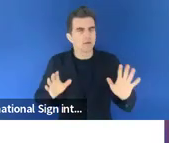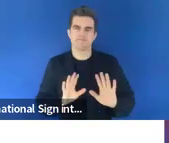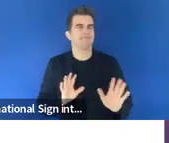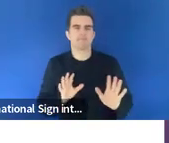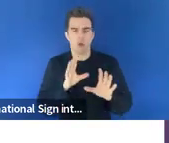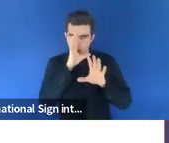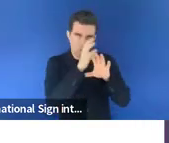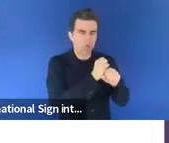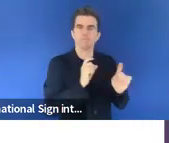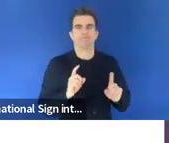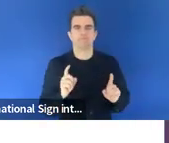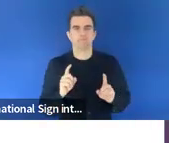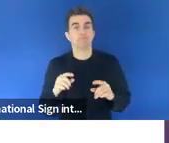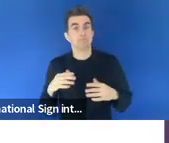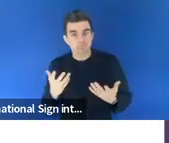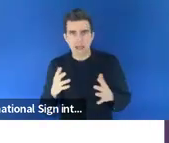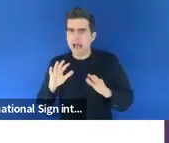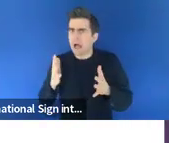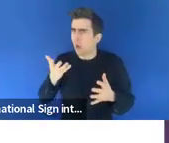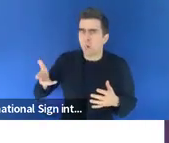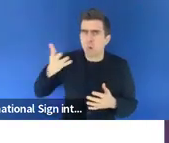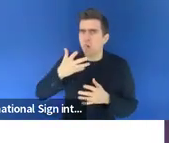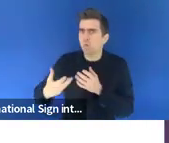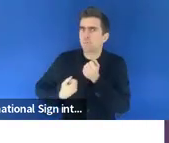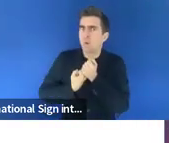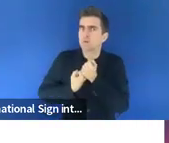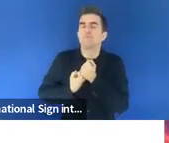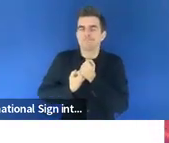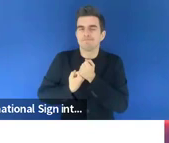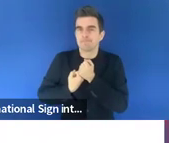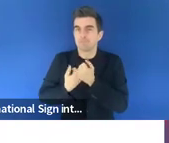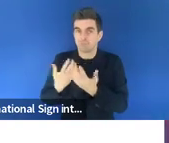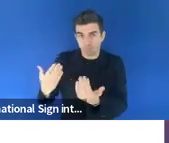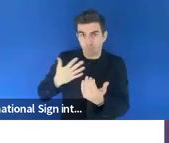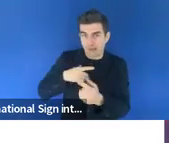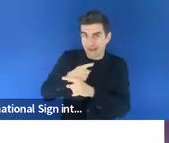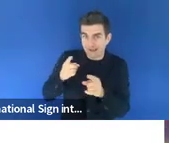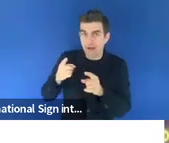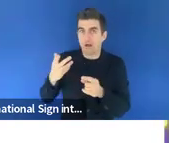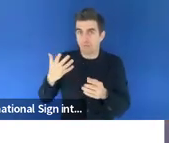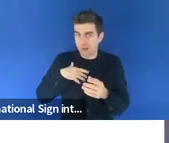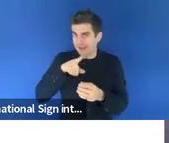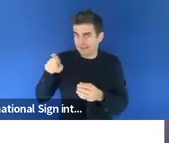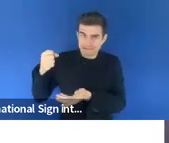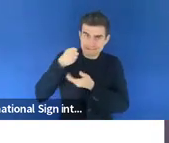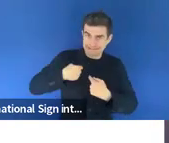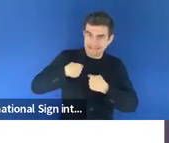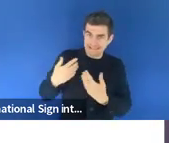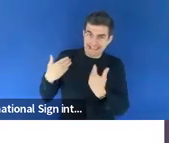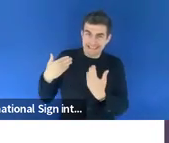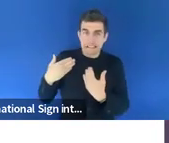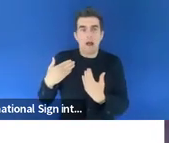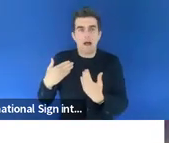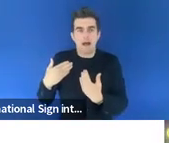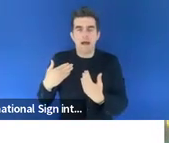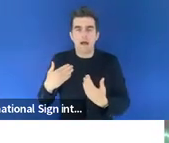those questions. Raise the critical questions that are happening in your area and raise them on social media as well. There's no better